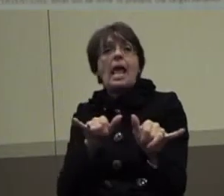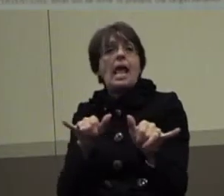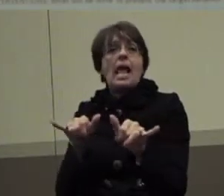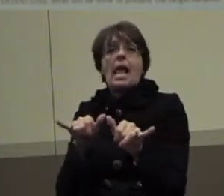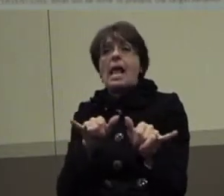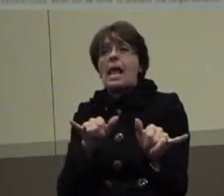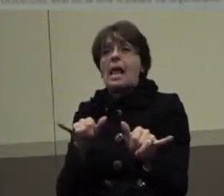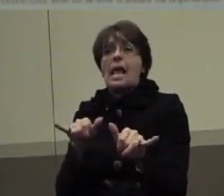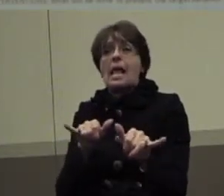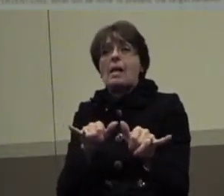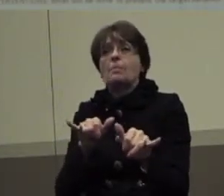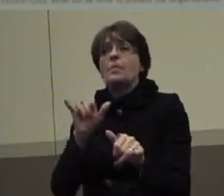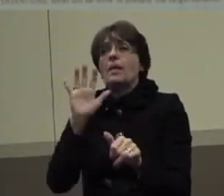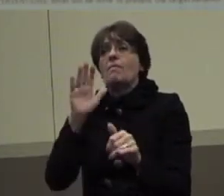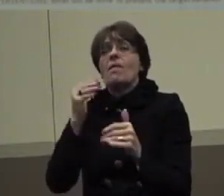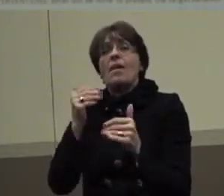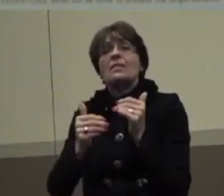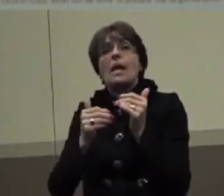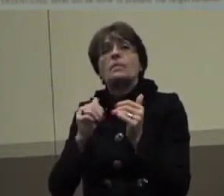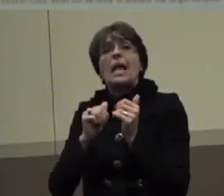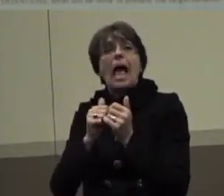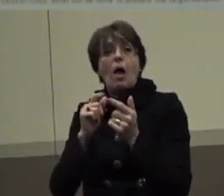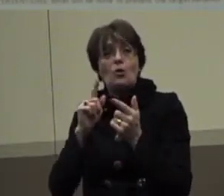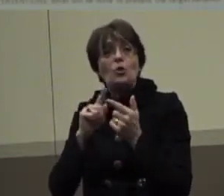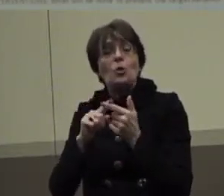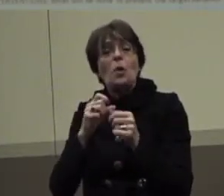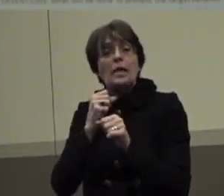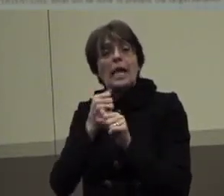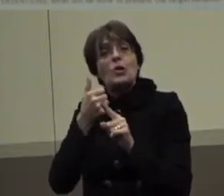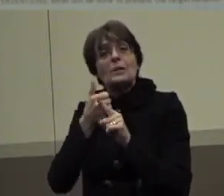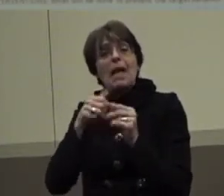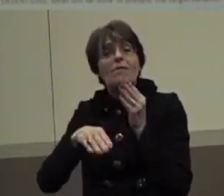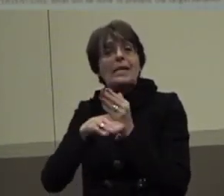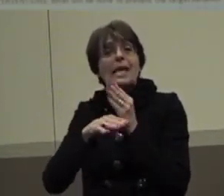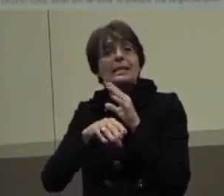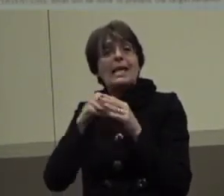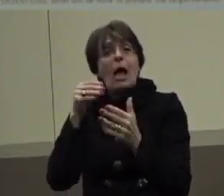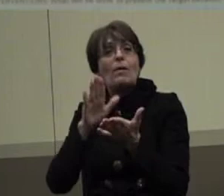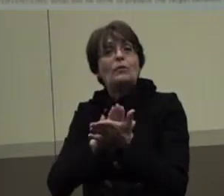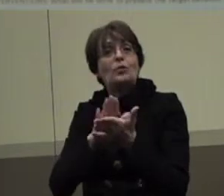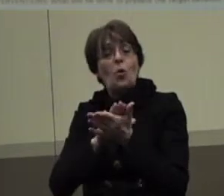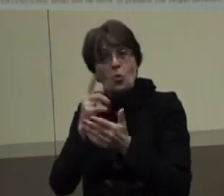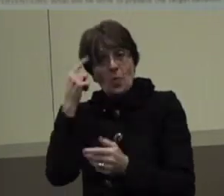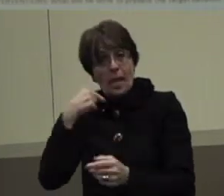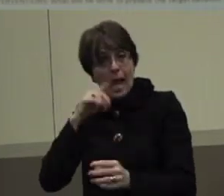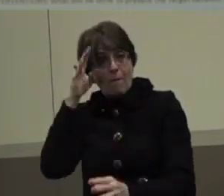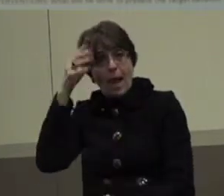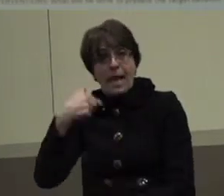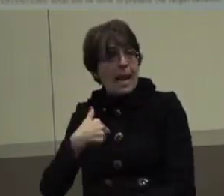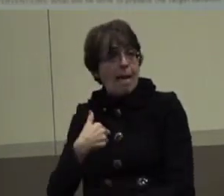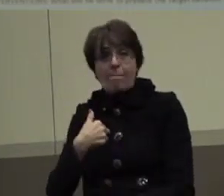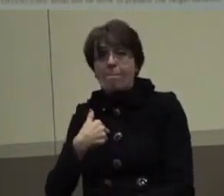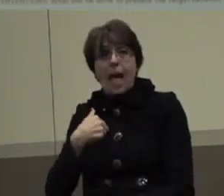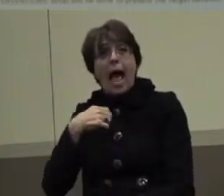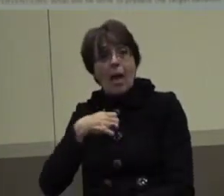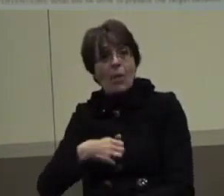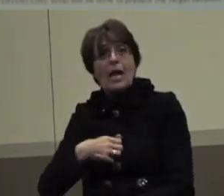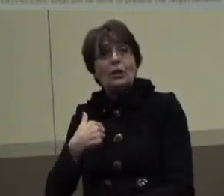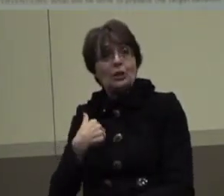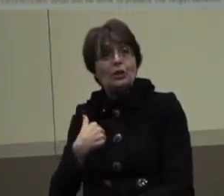and it's 5 steps for how to get yourself kicked out of school. I bet you guys think I made this up. I wish I